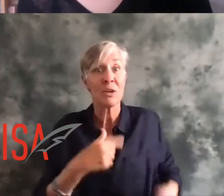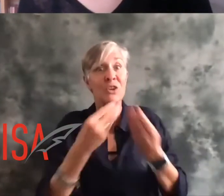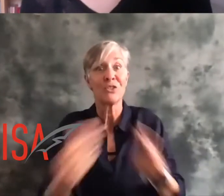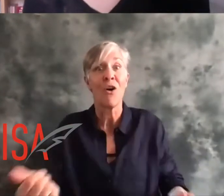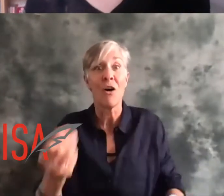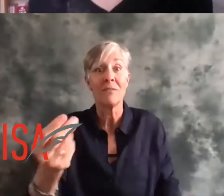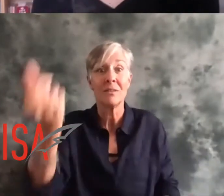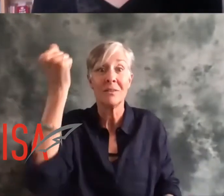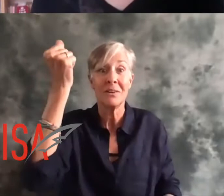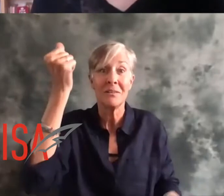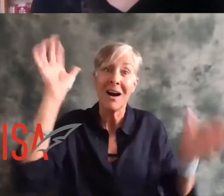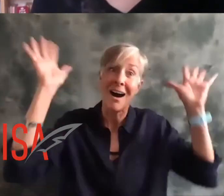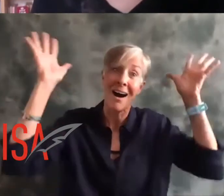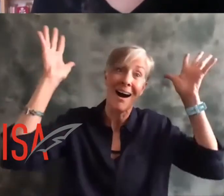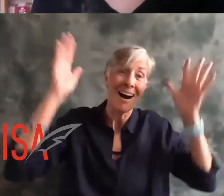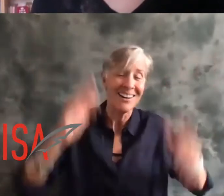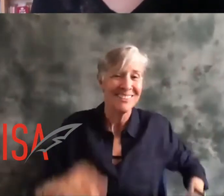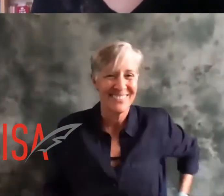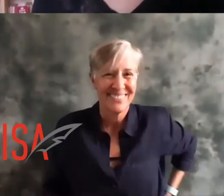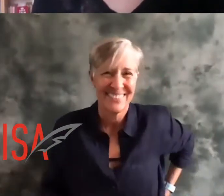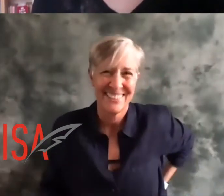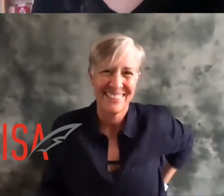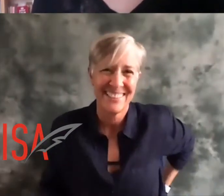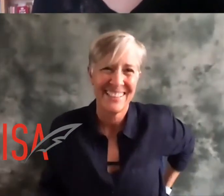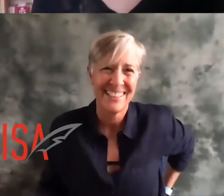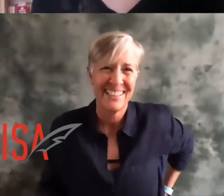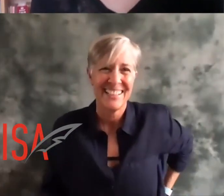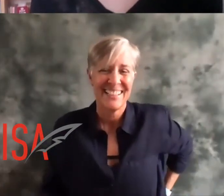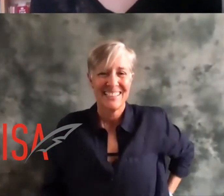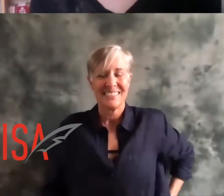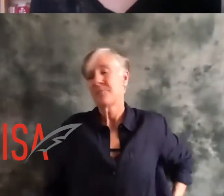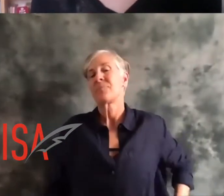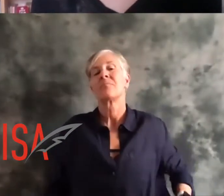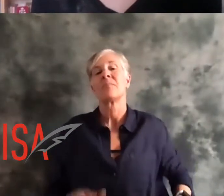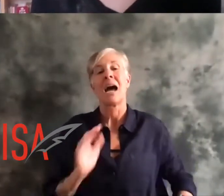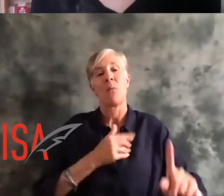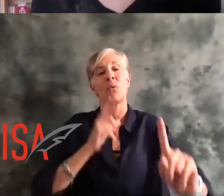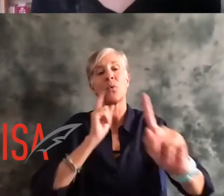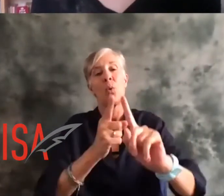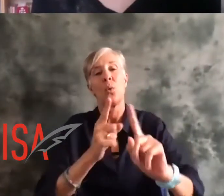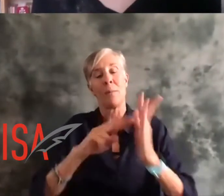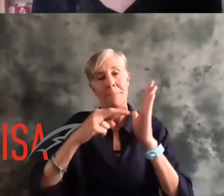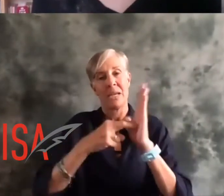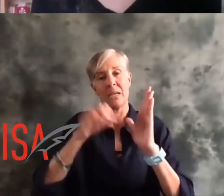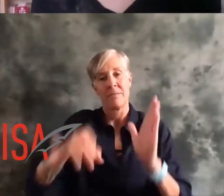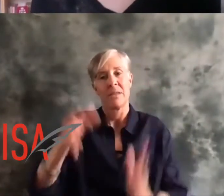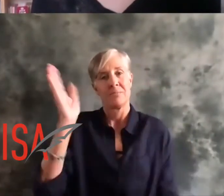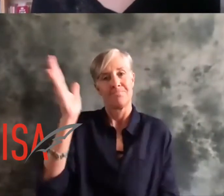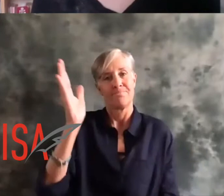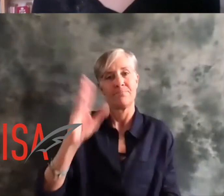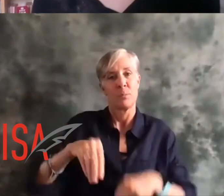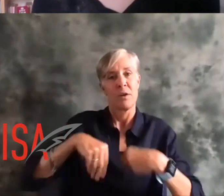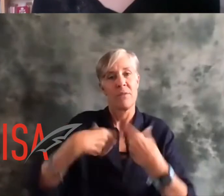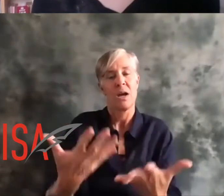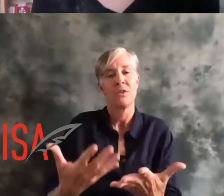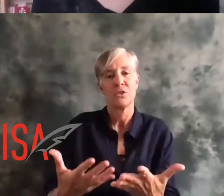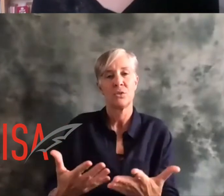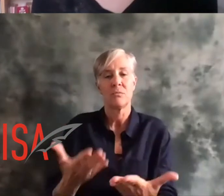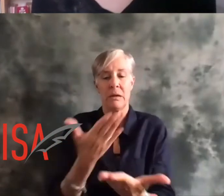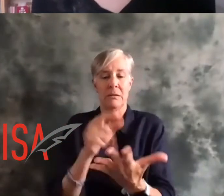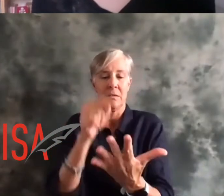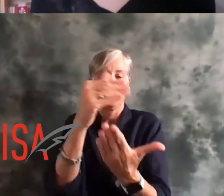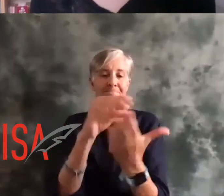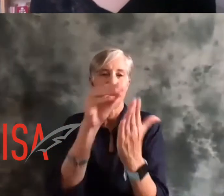You're done. But you know, what we want to do, and the intention of this, is to provide you things to think